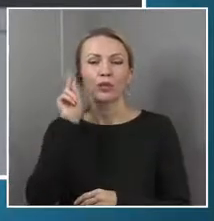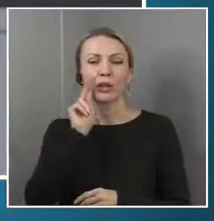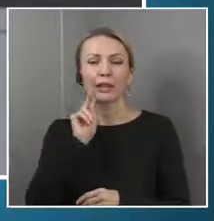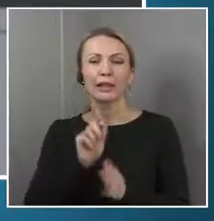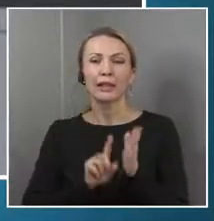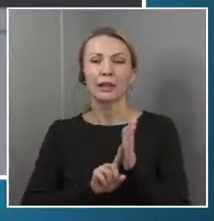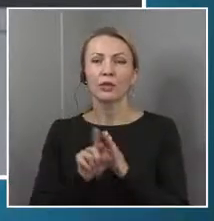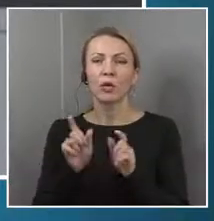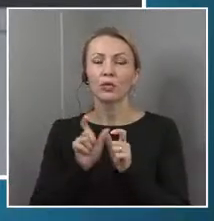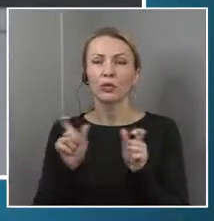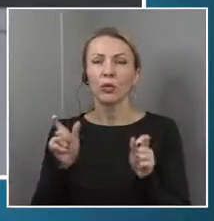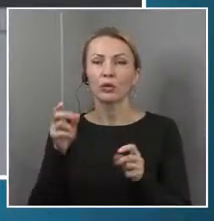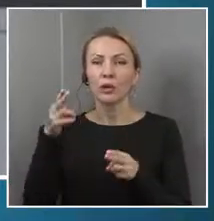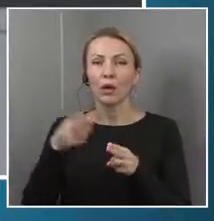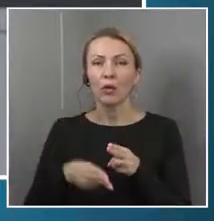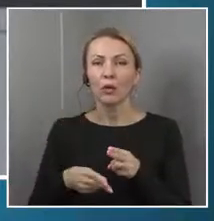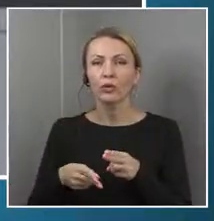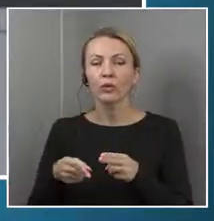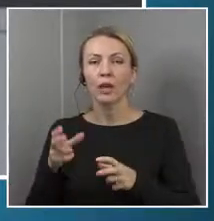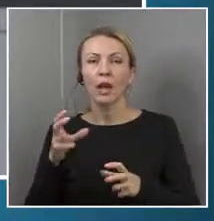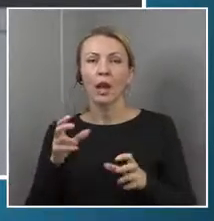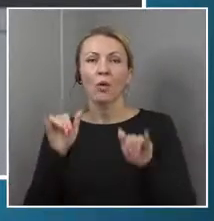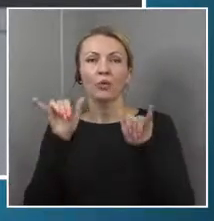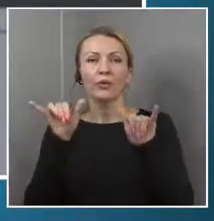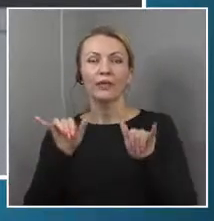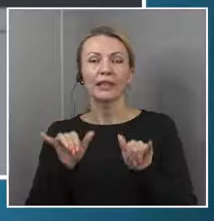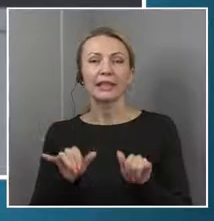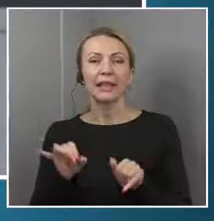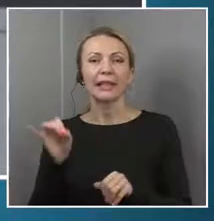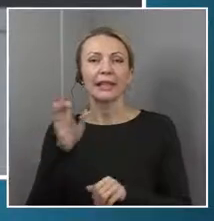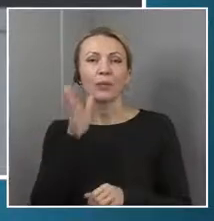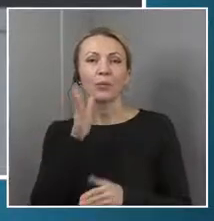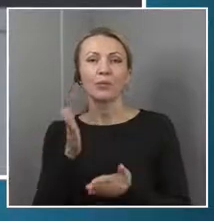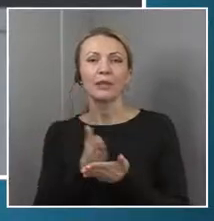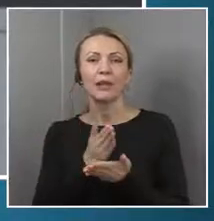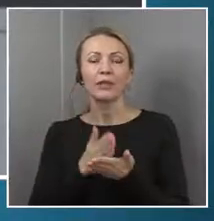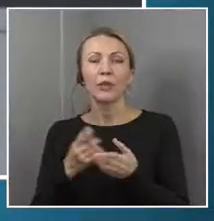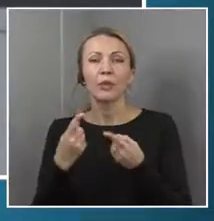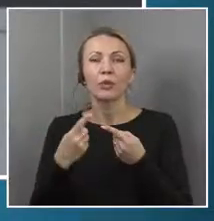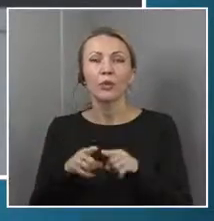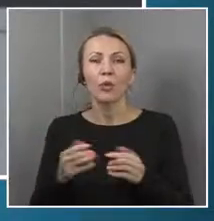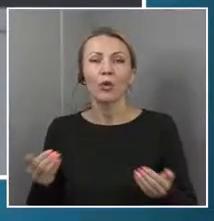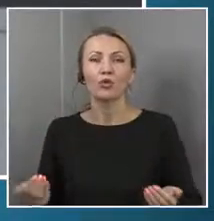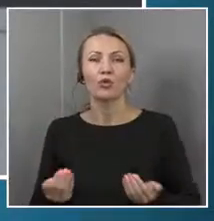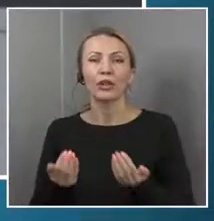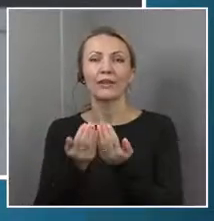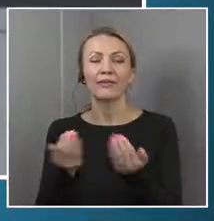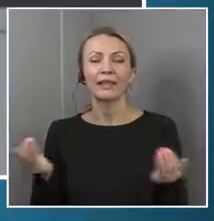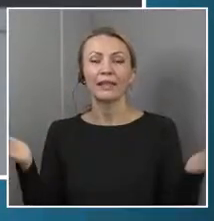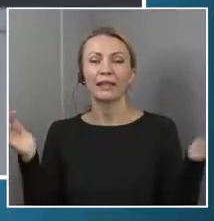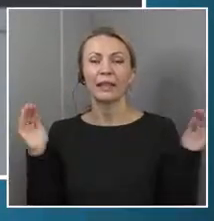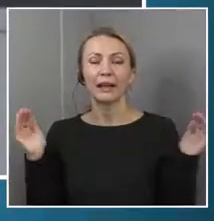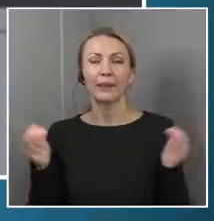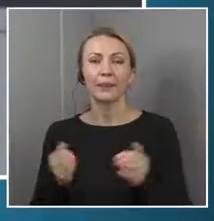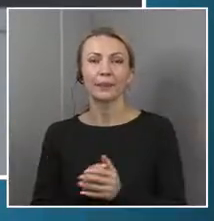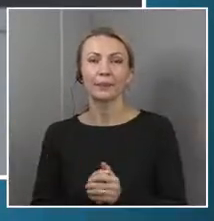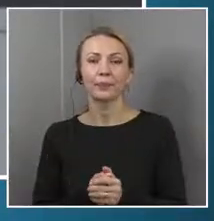children come back to Russia who were educated abroad in schools and universities, and they